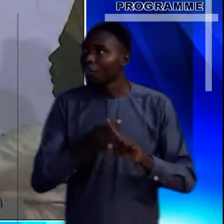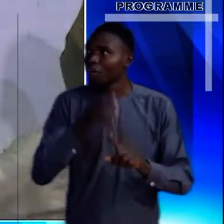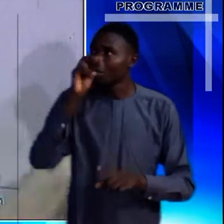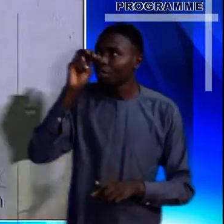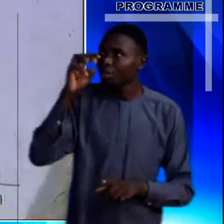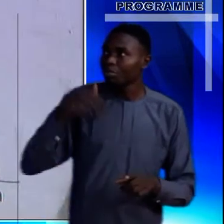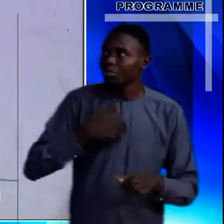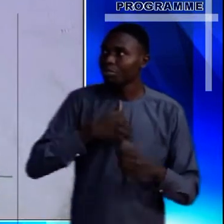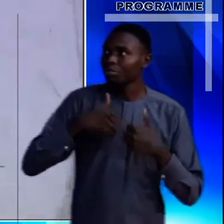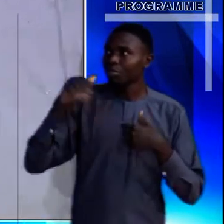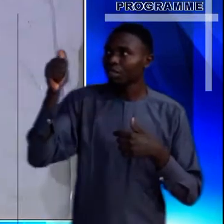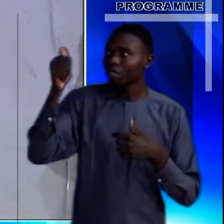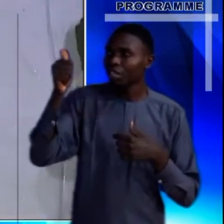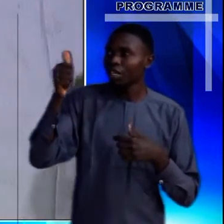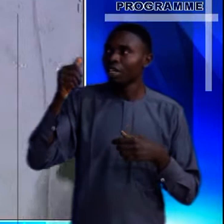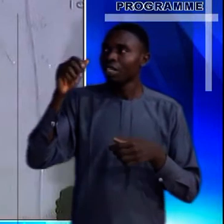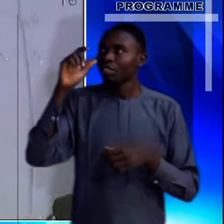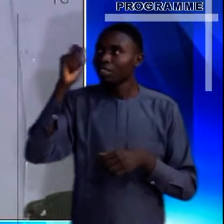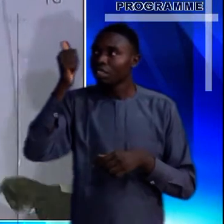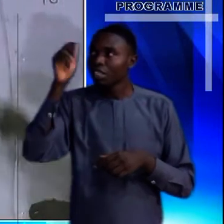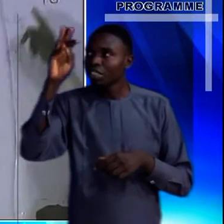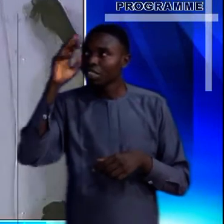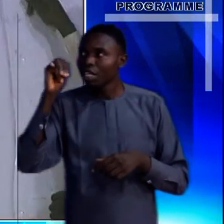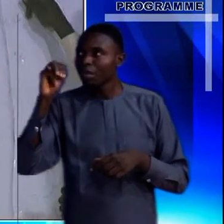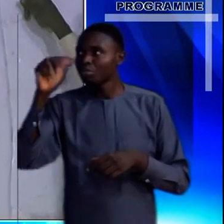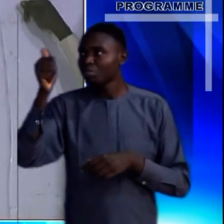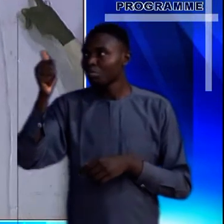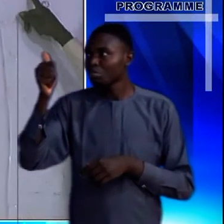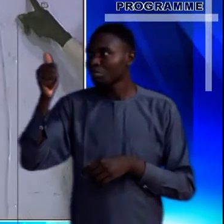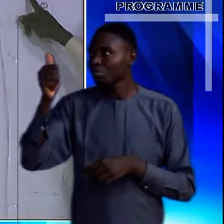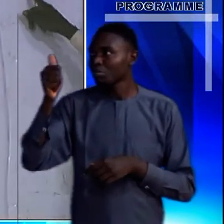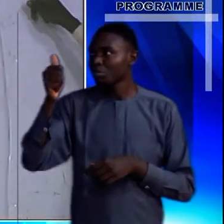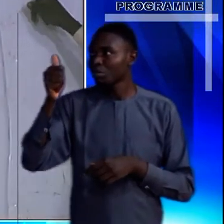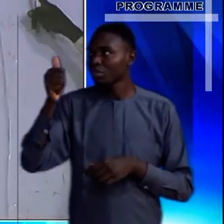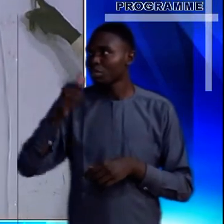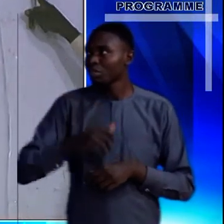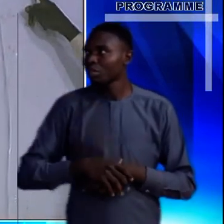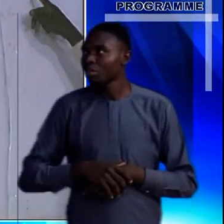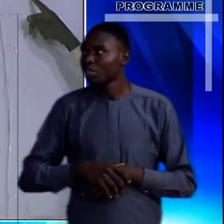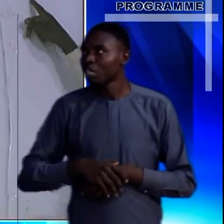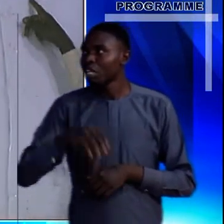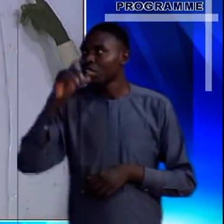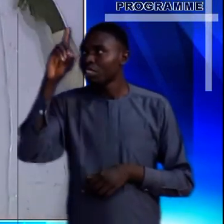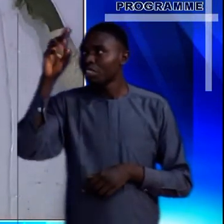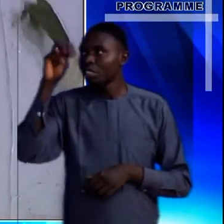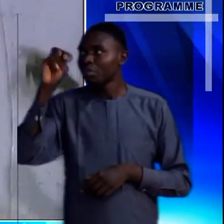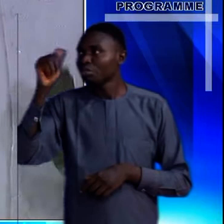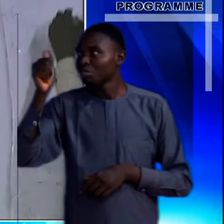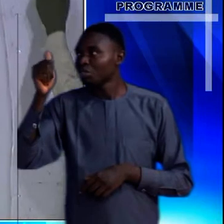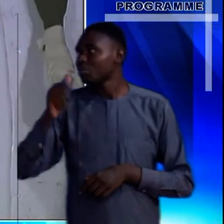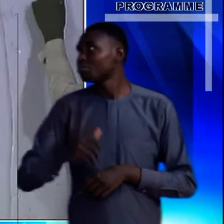decimeter to millimeter, we also have 10. 10 multiplied by itself, or